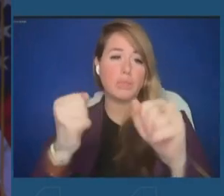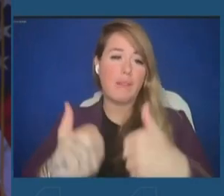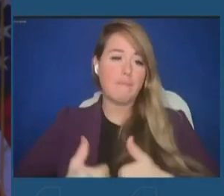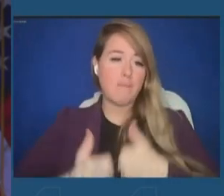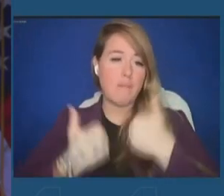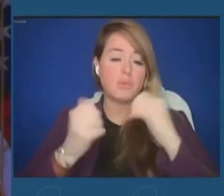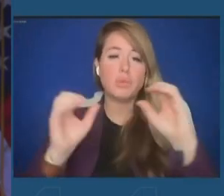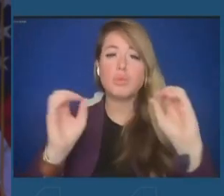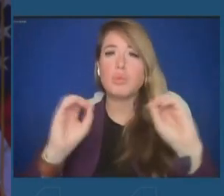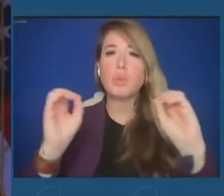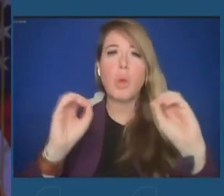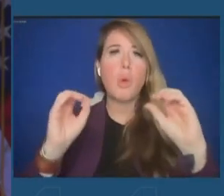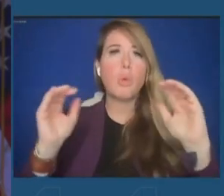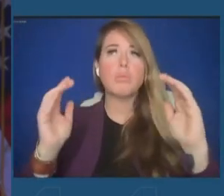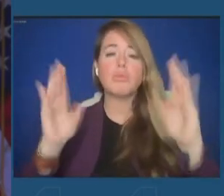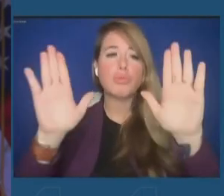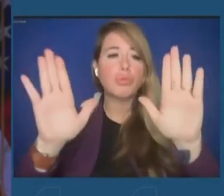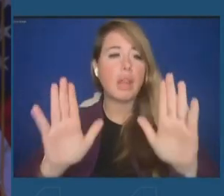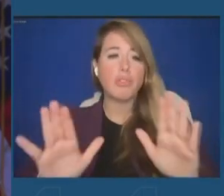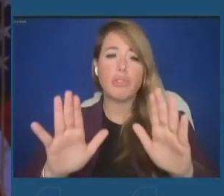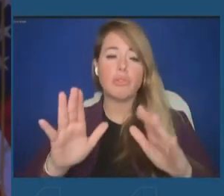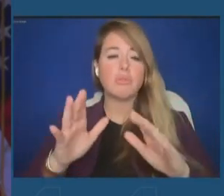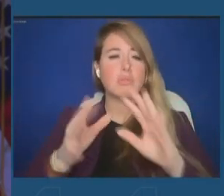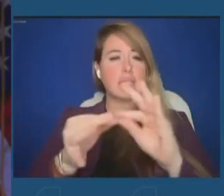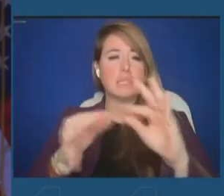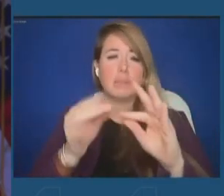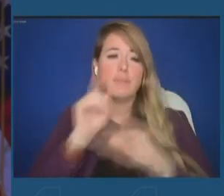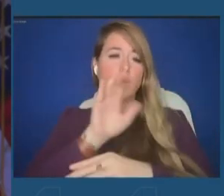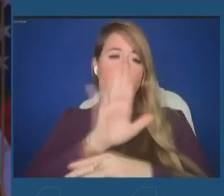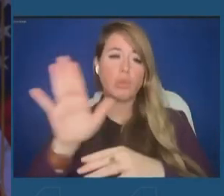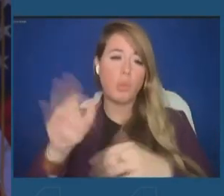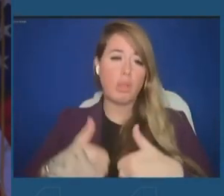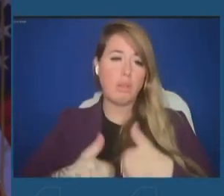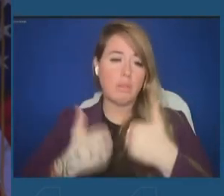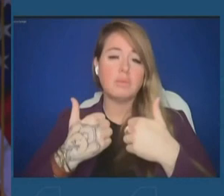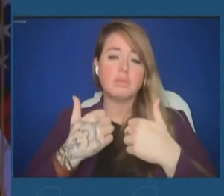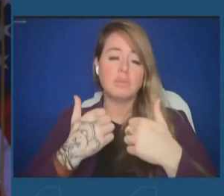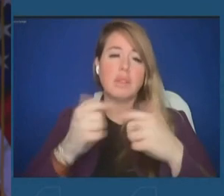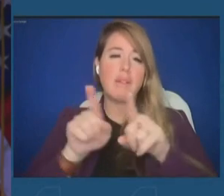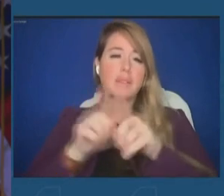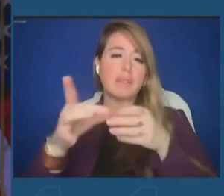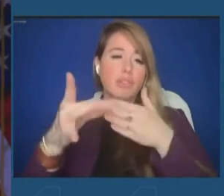greater testament to your legacy as leaders than that. Thank you so much.